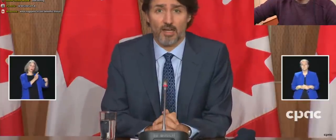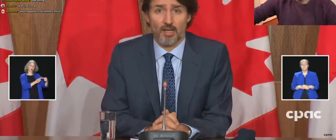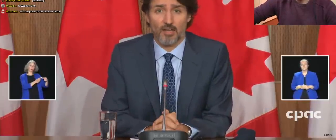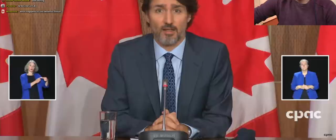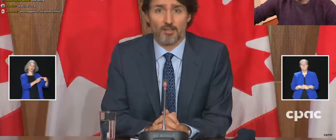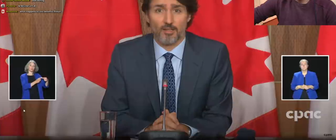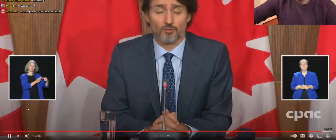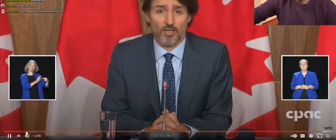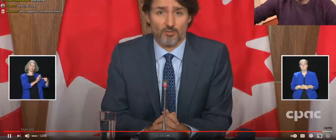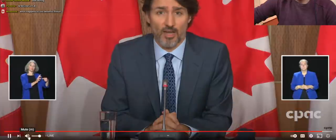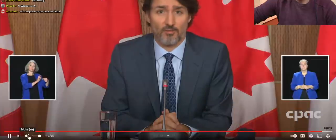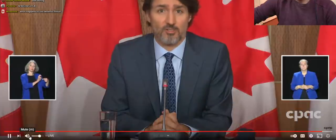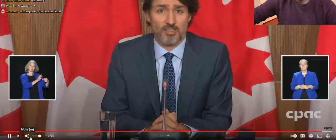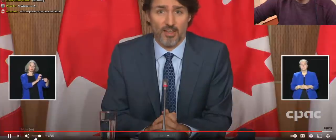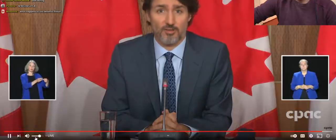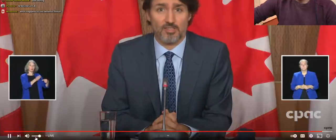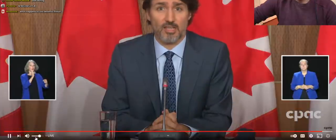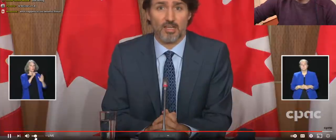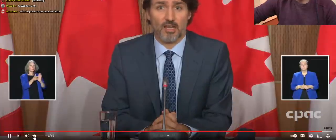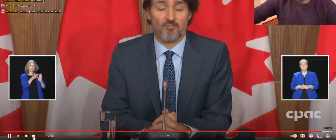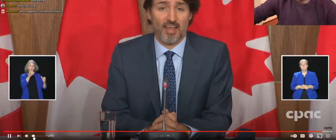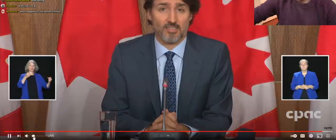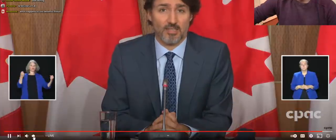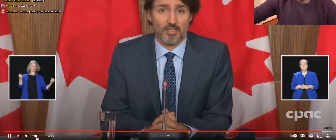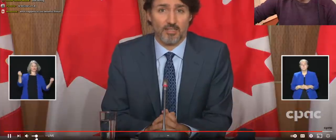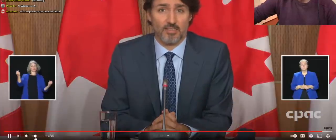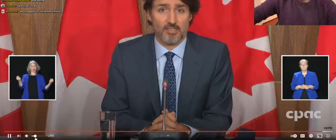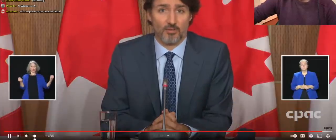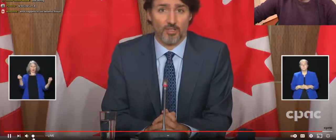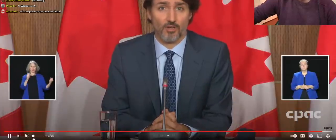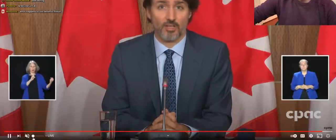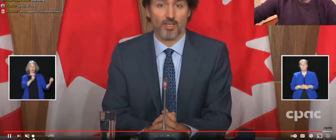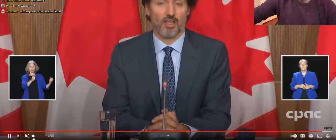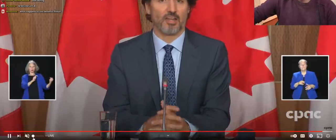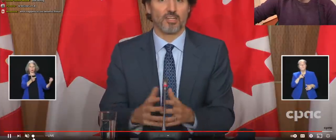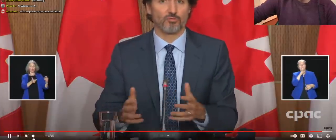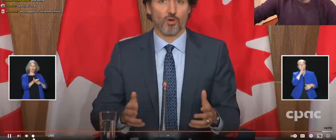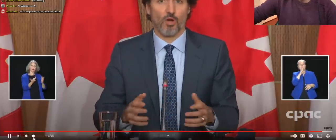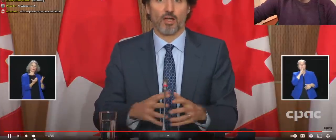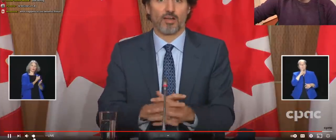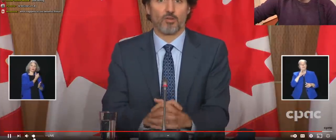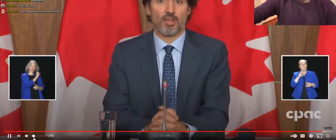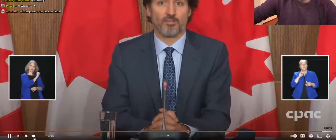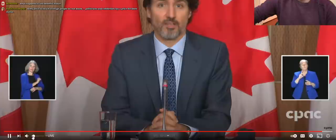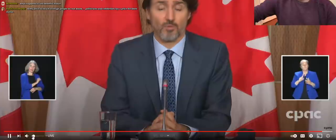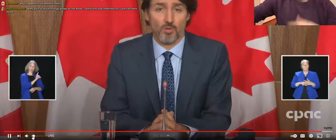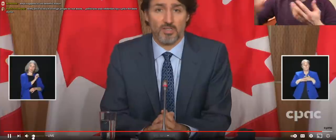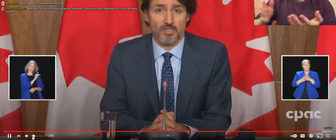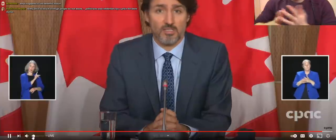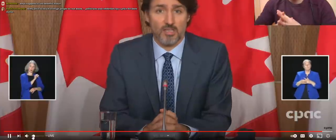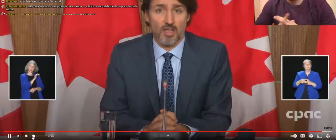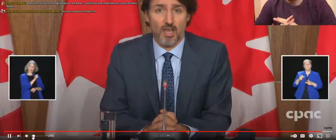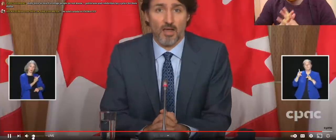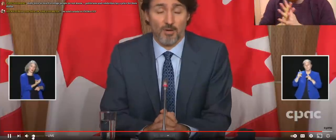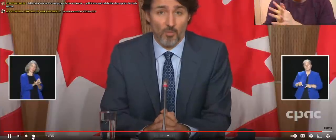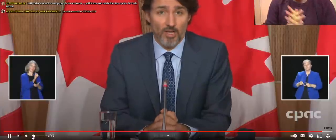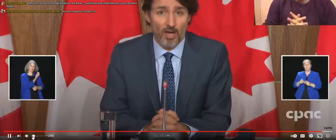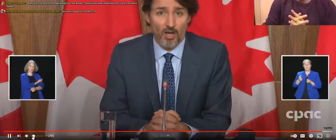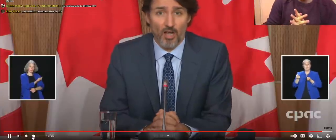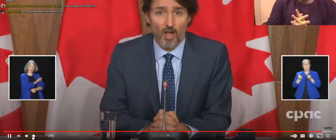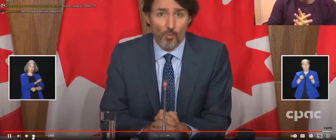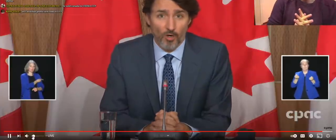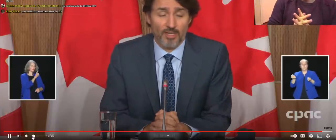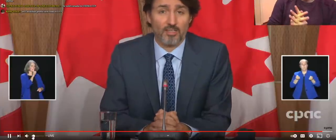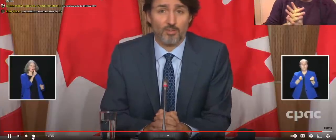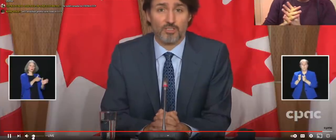like truck drivers and others. Okay, so more border questions. This isn't really the topic that we like to cover here totally on